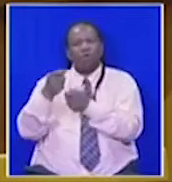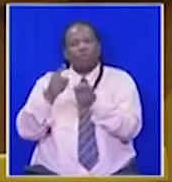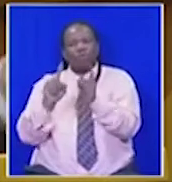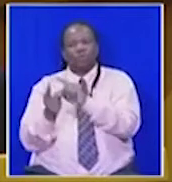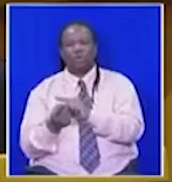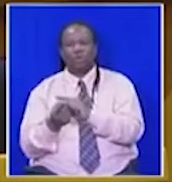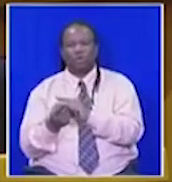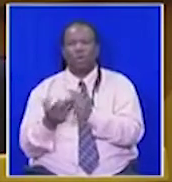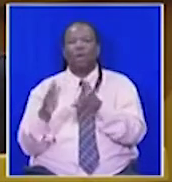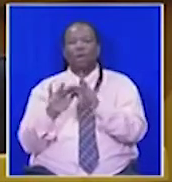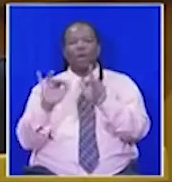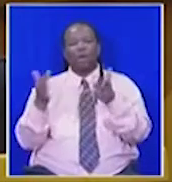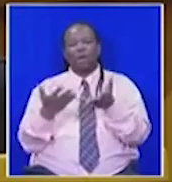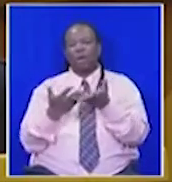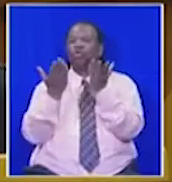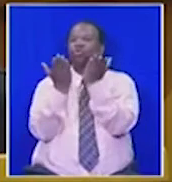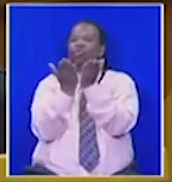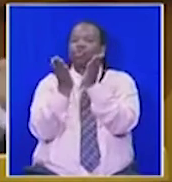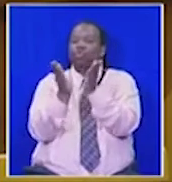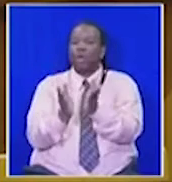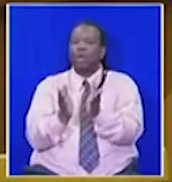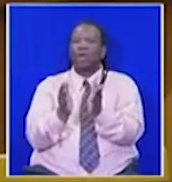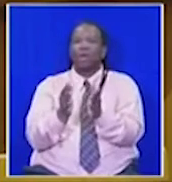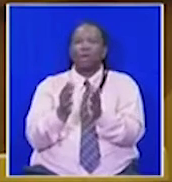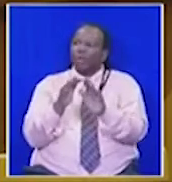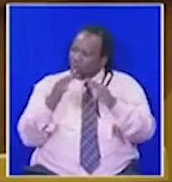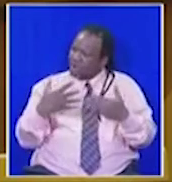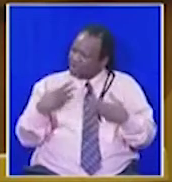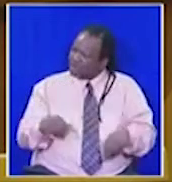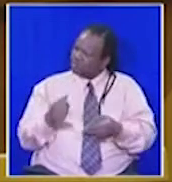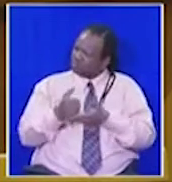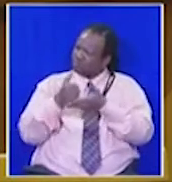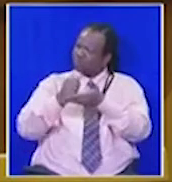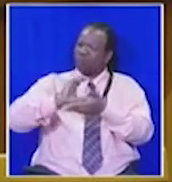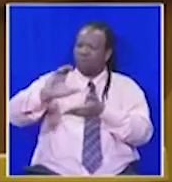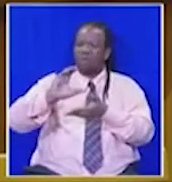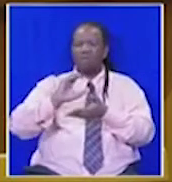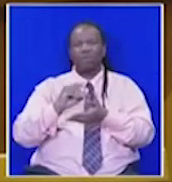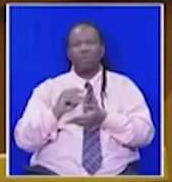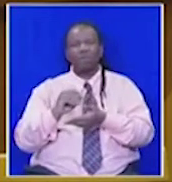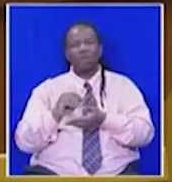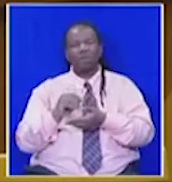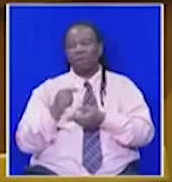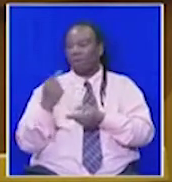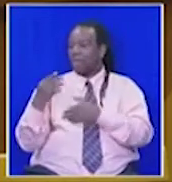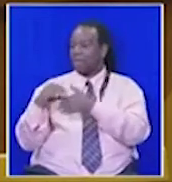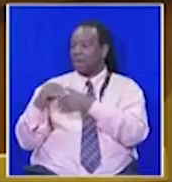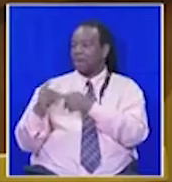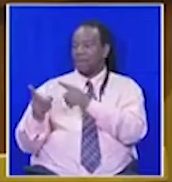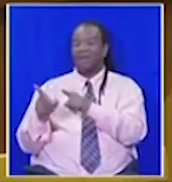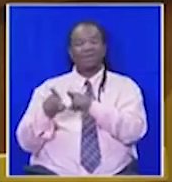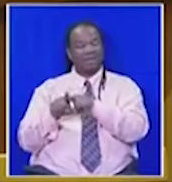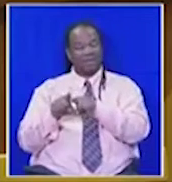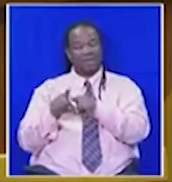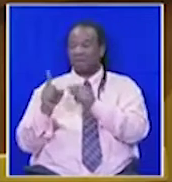the students and the additional requirements, we've met their current requirements. But what he should also know and say to the South African